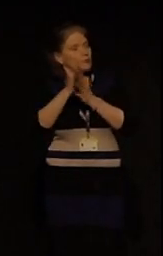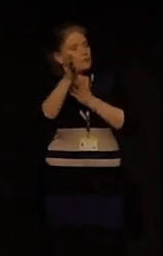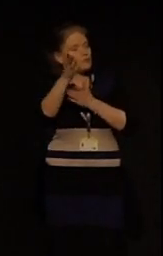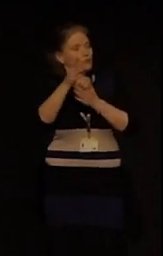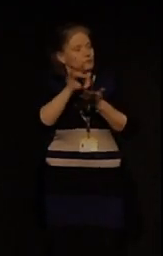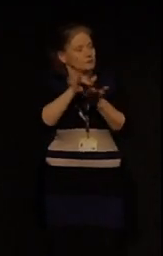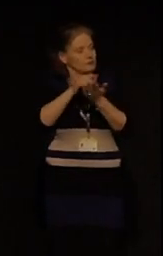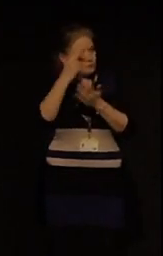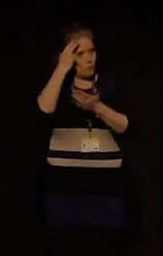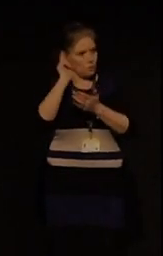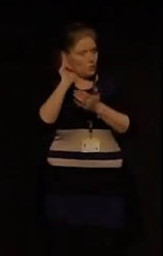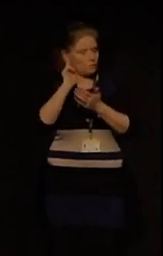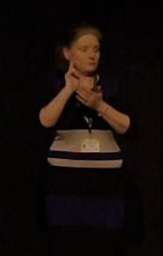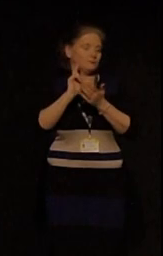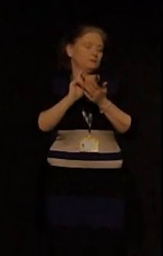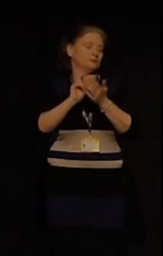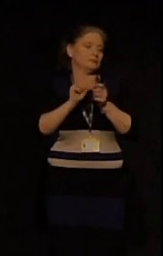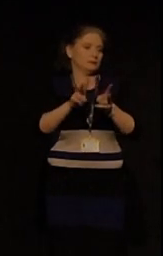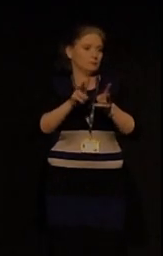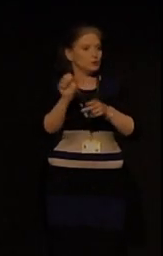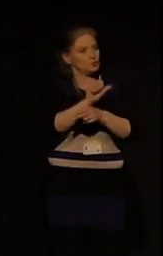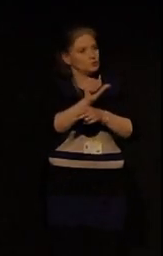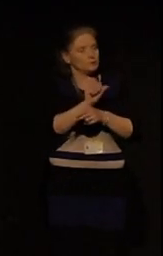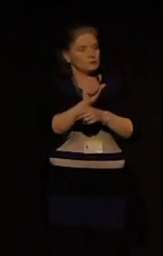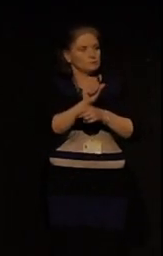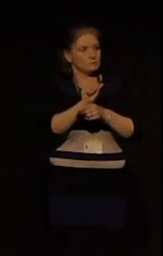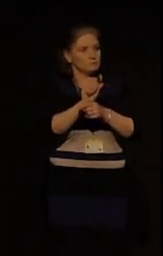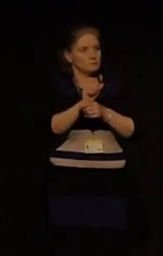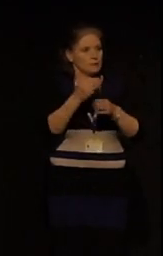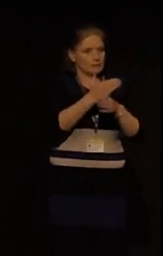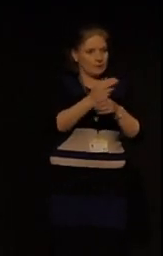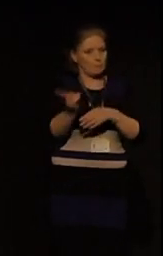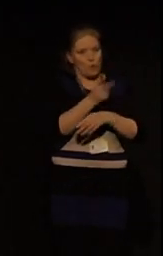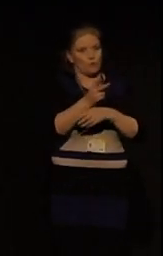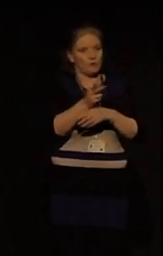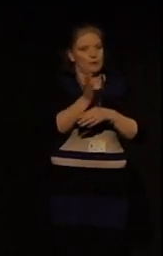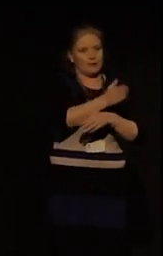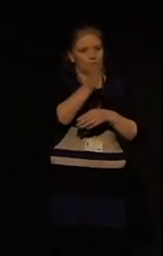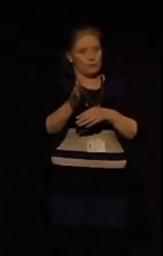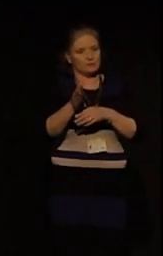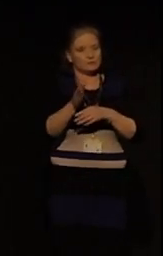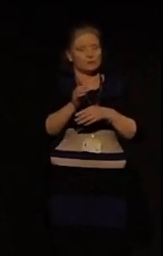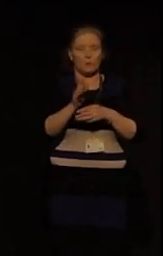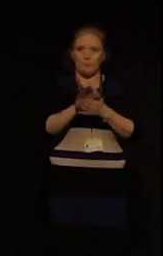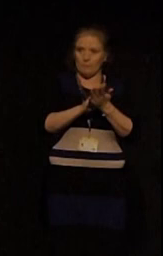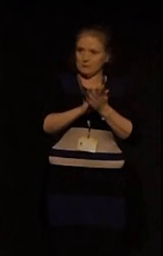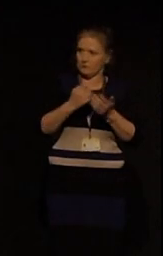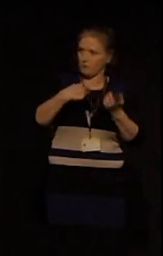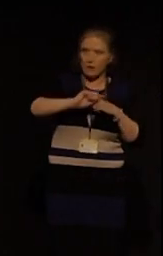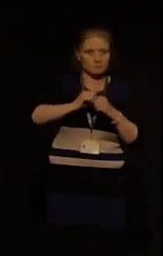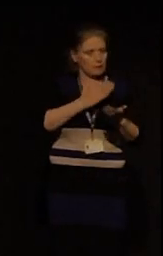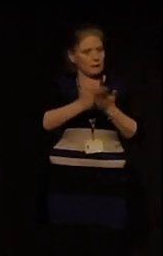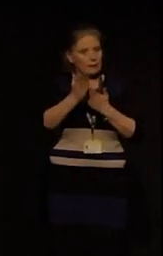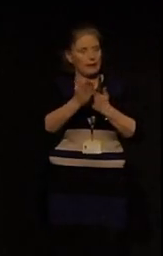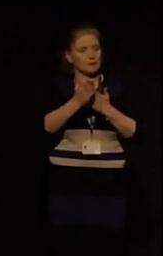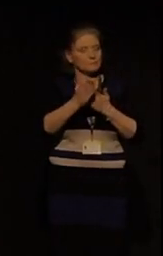have activated both the left and the right side of the brain. So this is a clue to us that tinnitus wasn't originating in the ear,